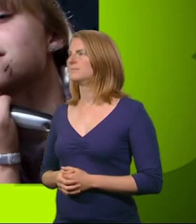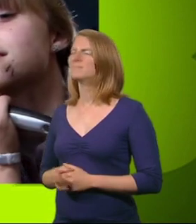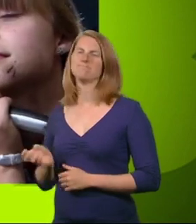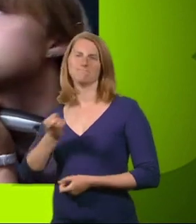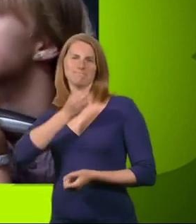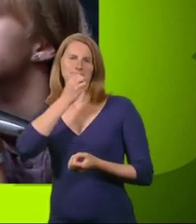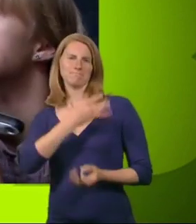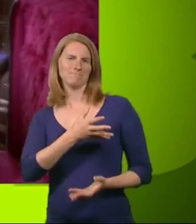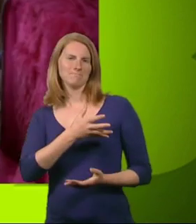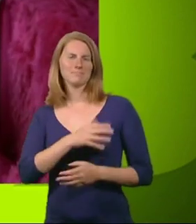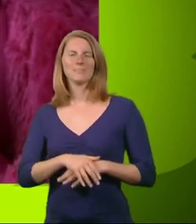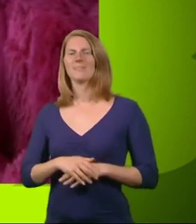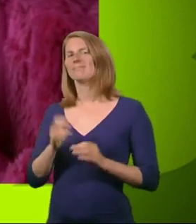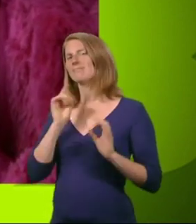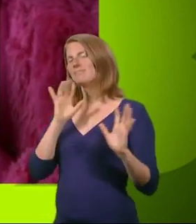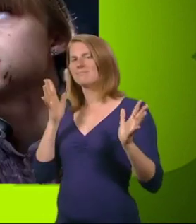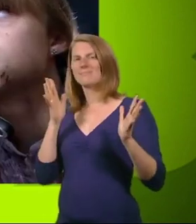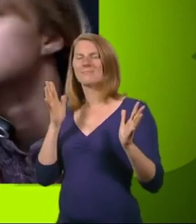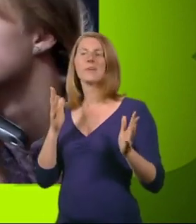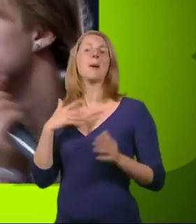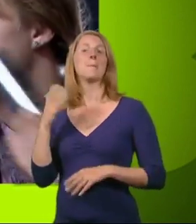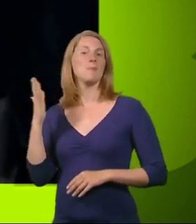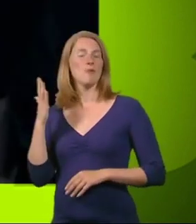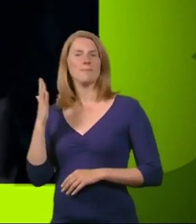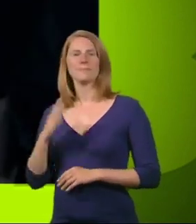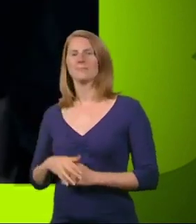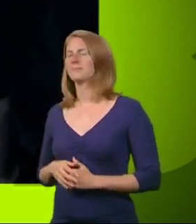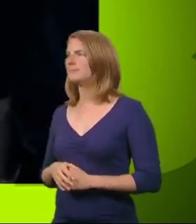Stunning. Radiant. Mirror.